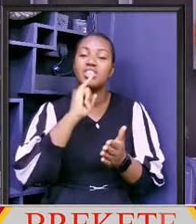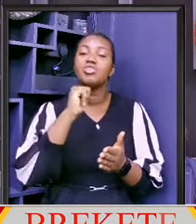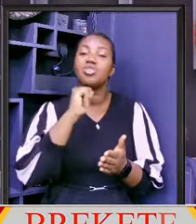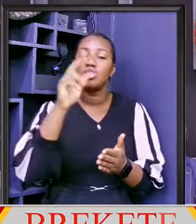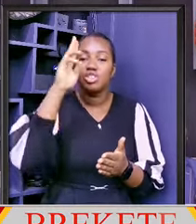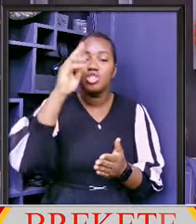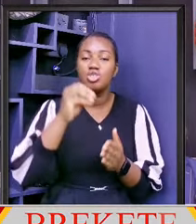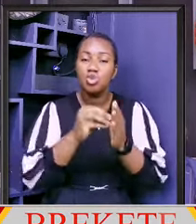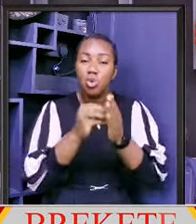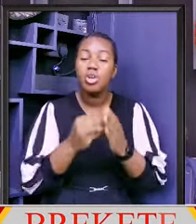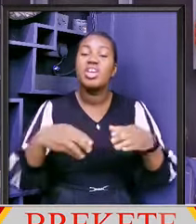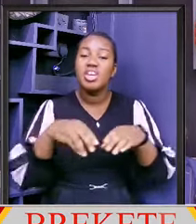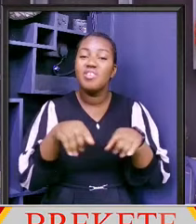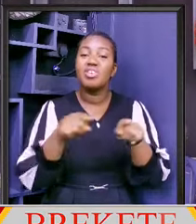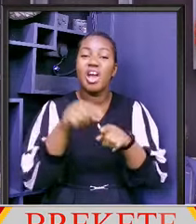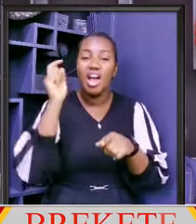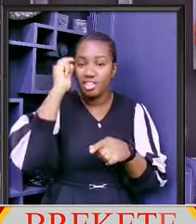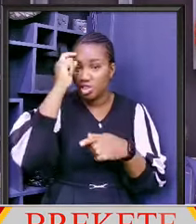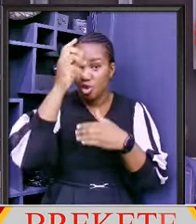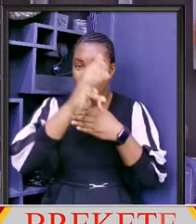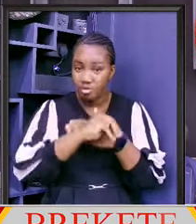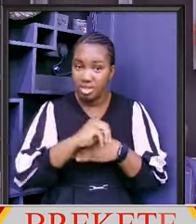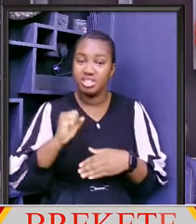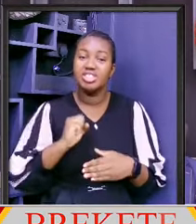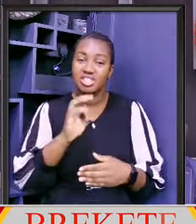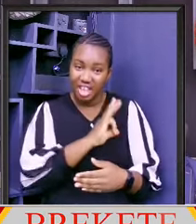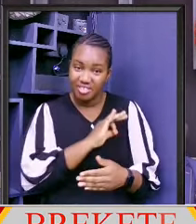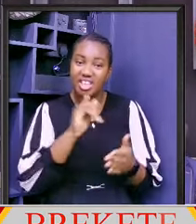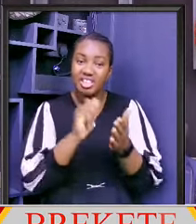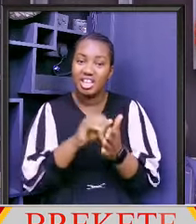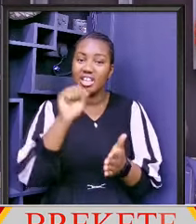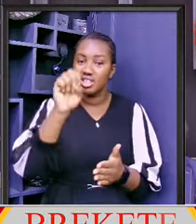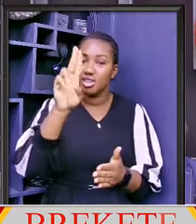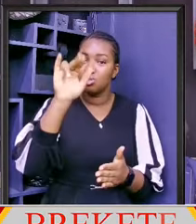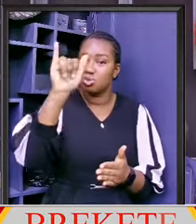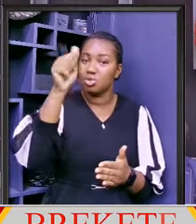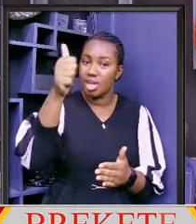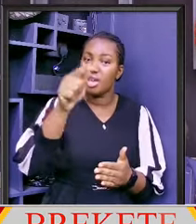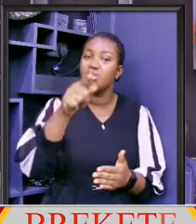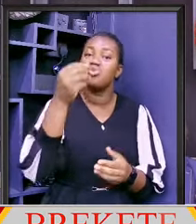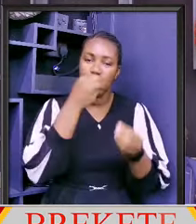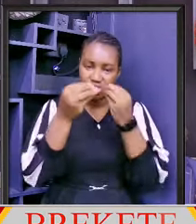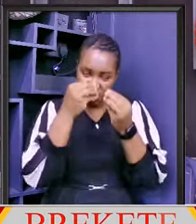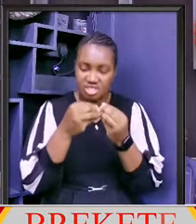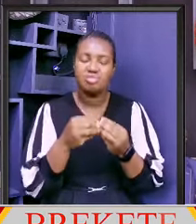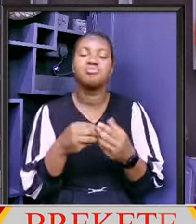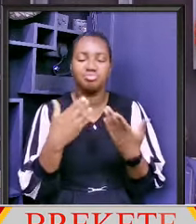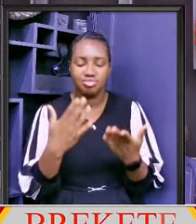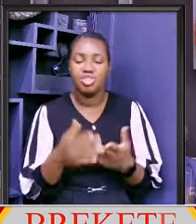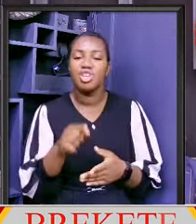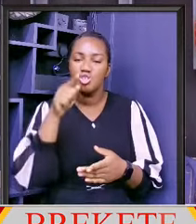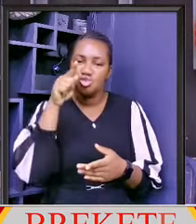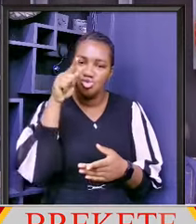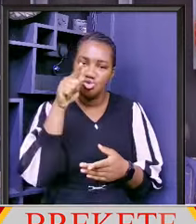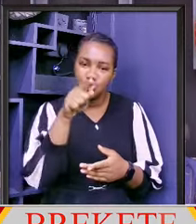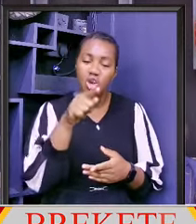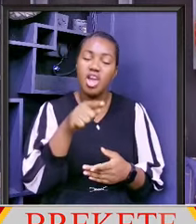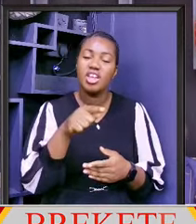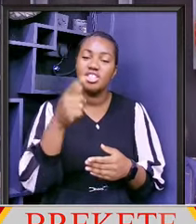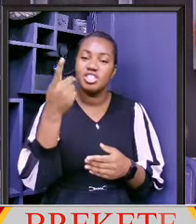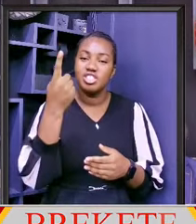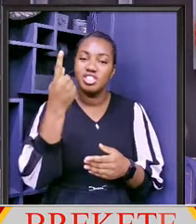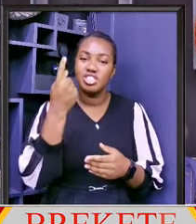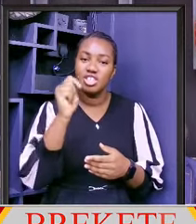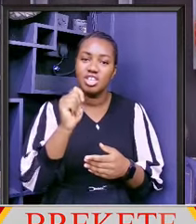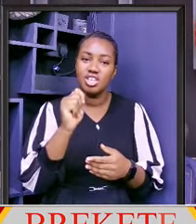government staff, that's suya where you chop natif you be. So wait till you get, you deserve them. The wages of sin is. Yes.